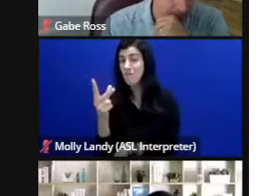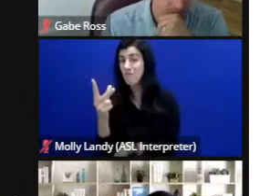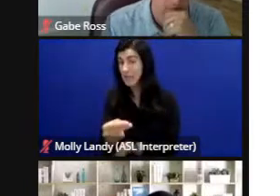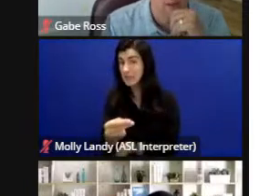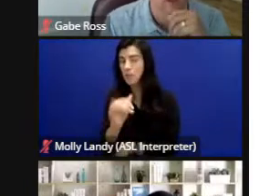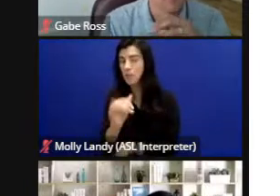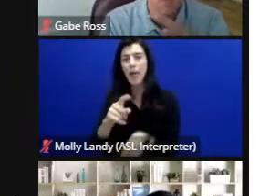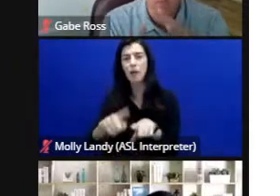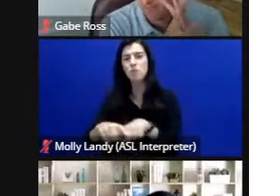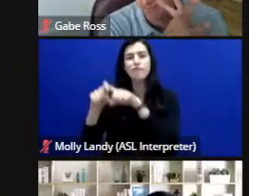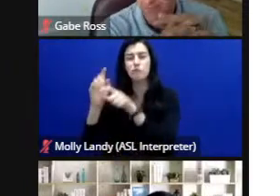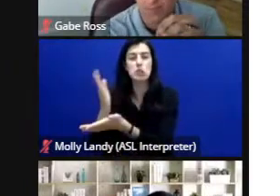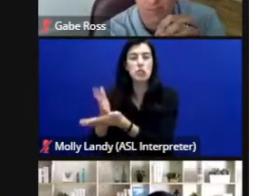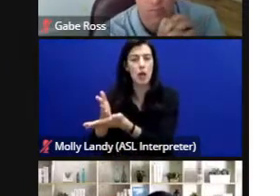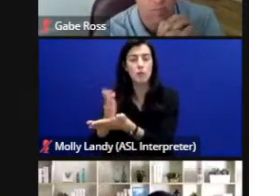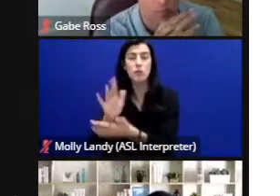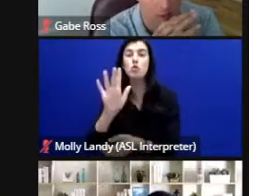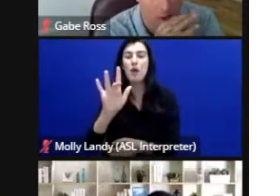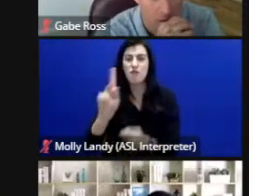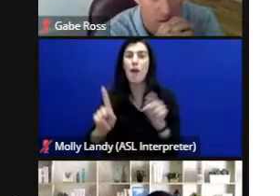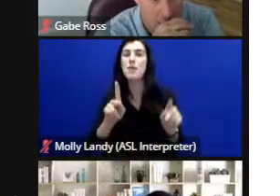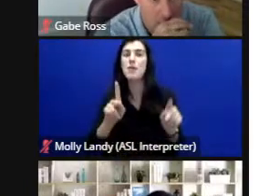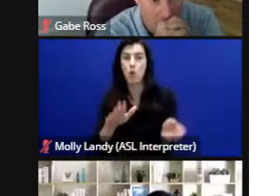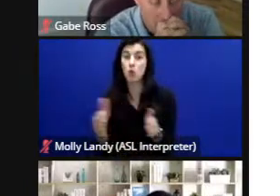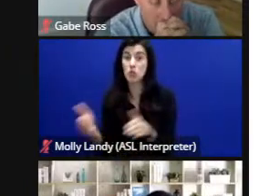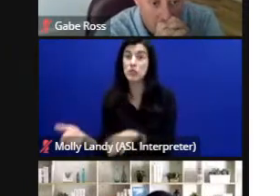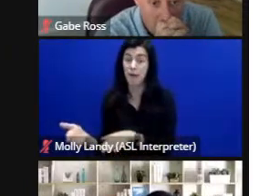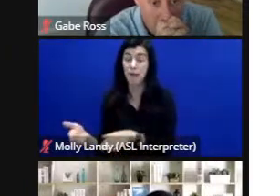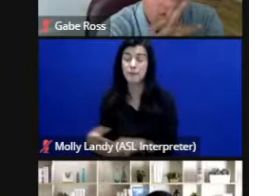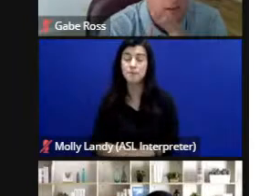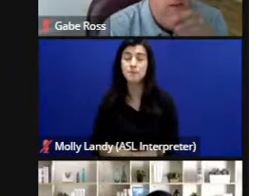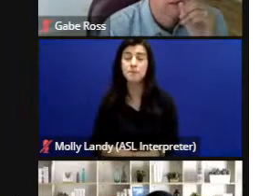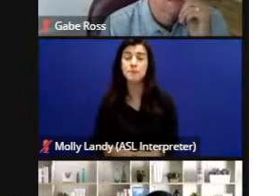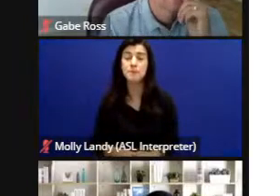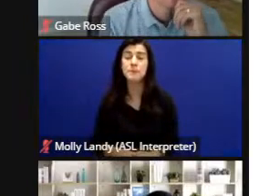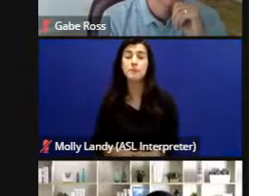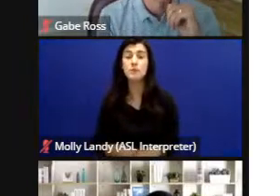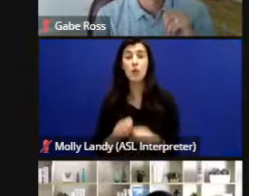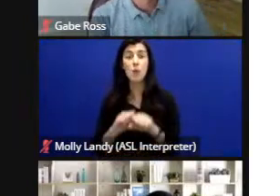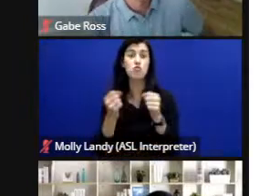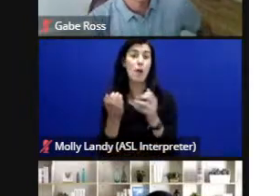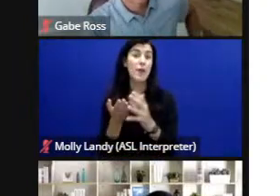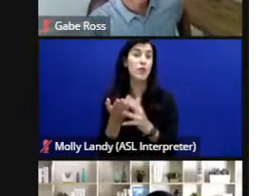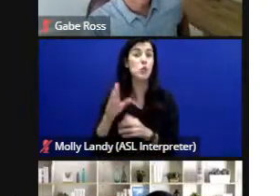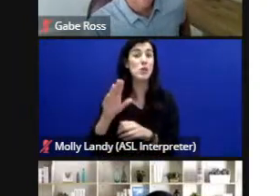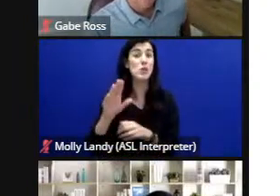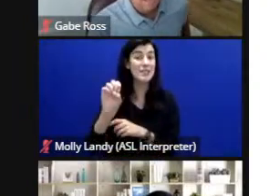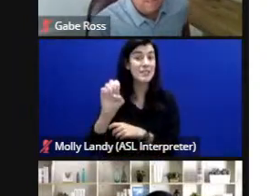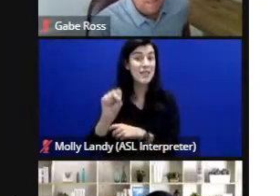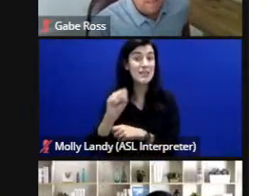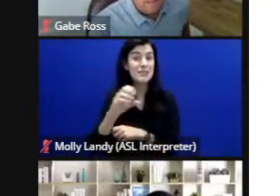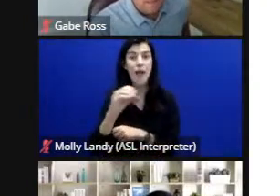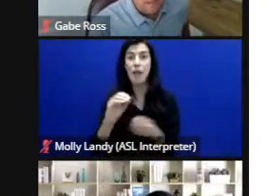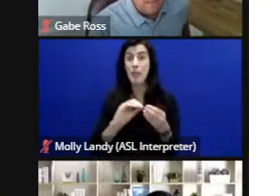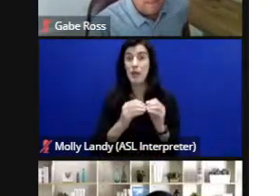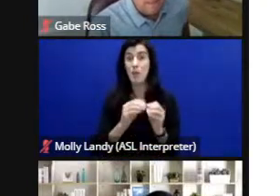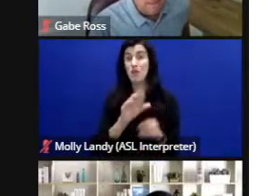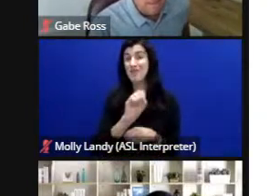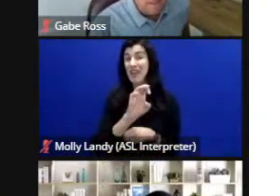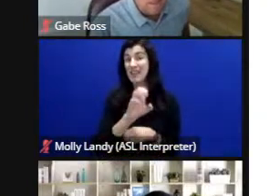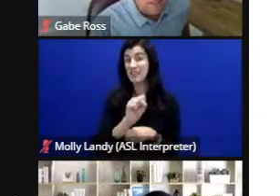dead. So as far as the breakthrough cases and the great rise in the number of cases,